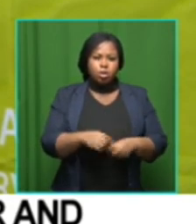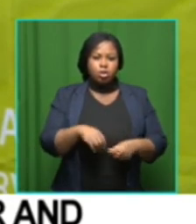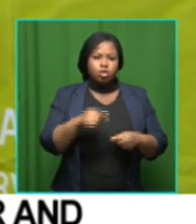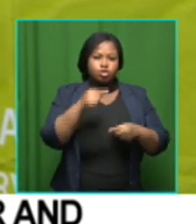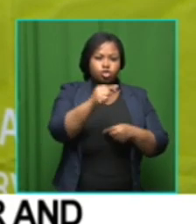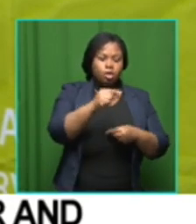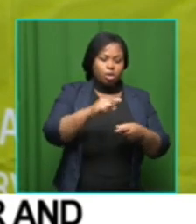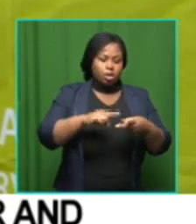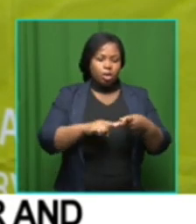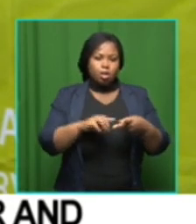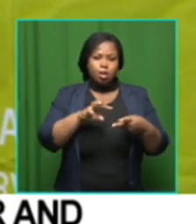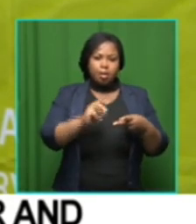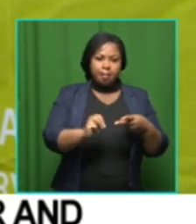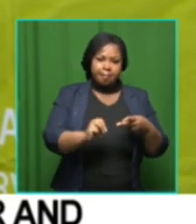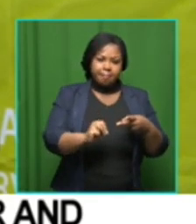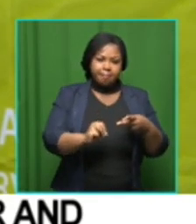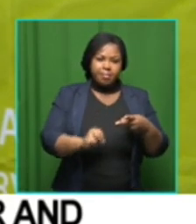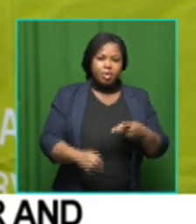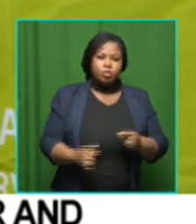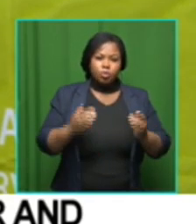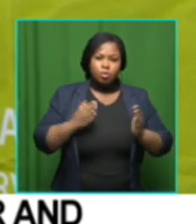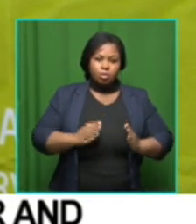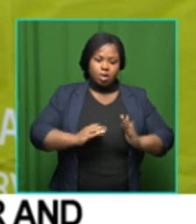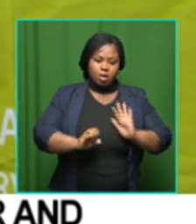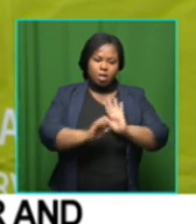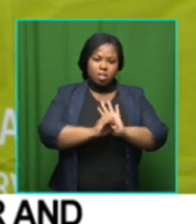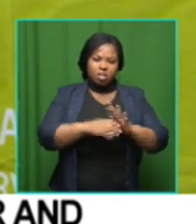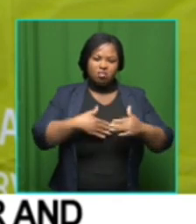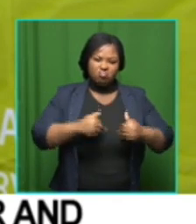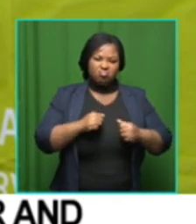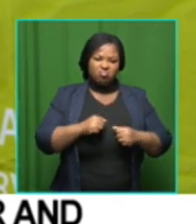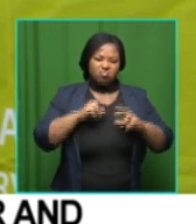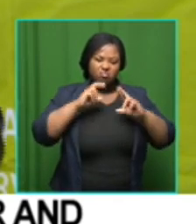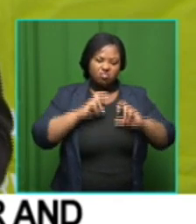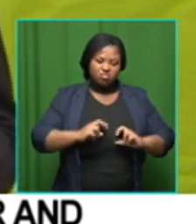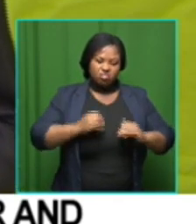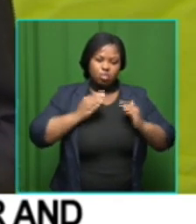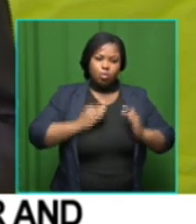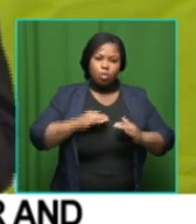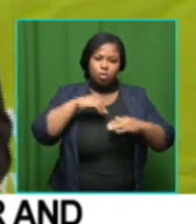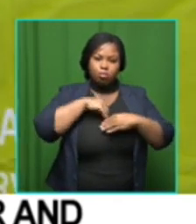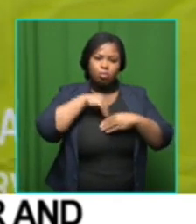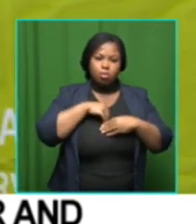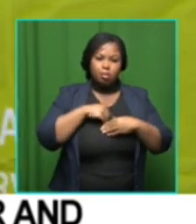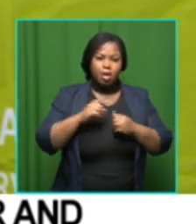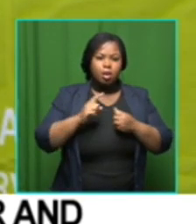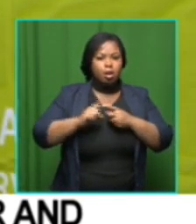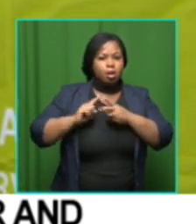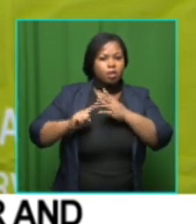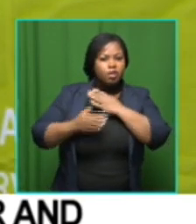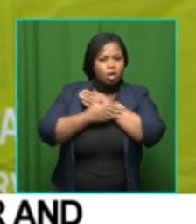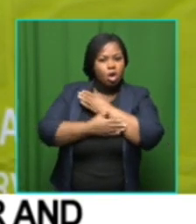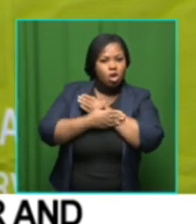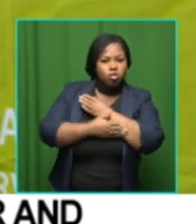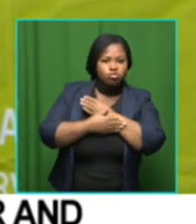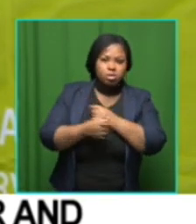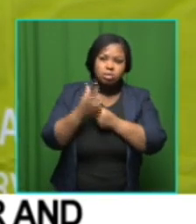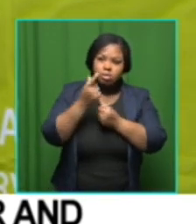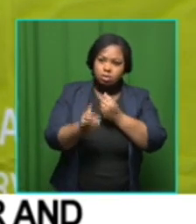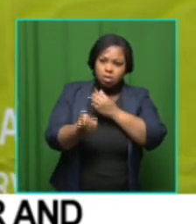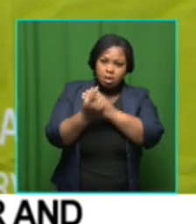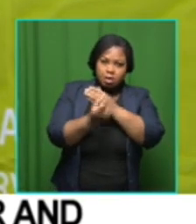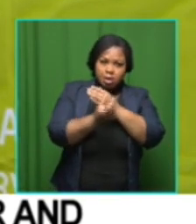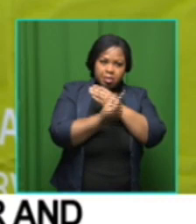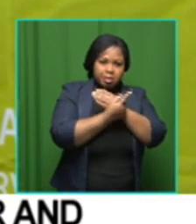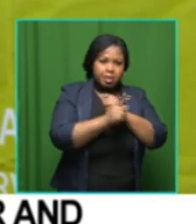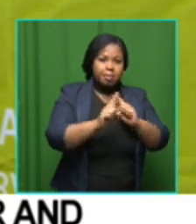M, and these are being done in a number of countries, but they have not been generally been accepted,